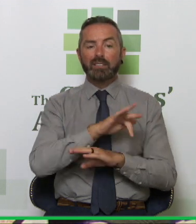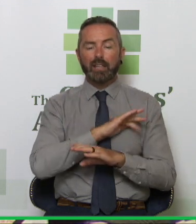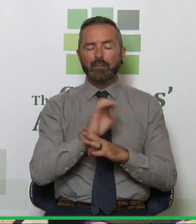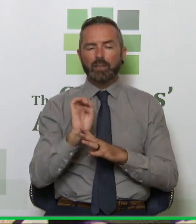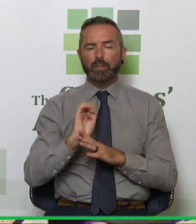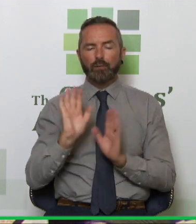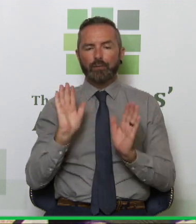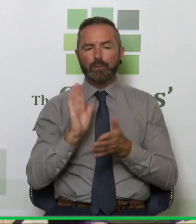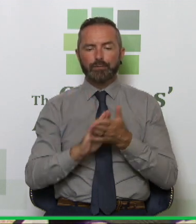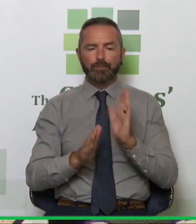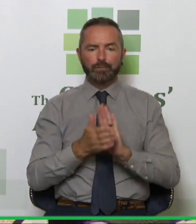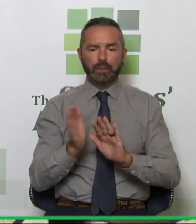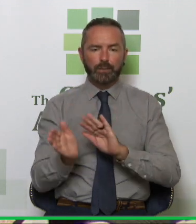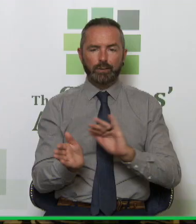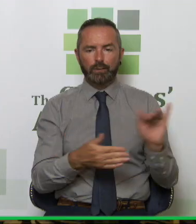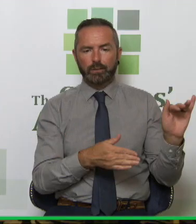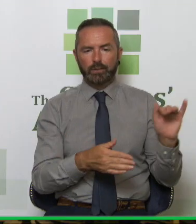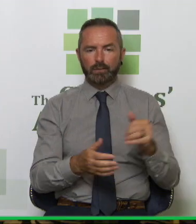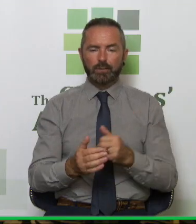enough.